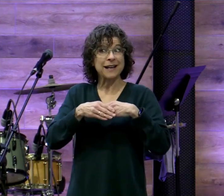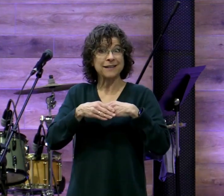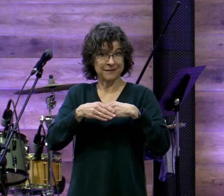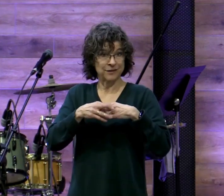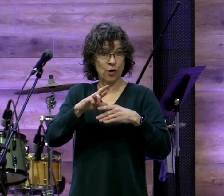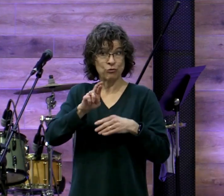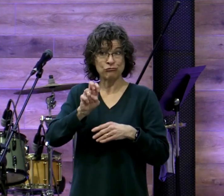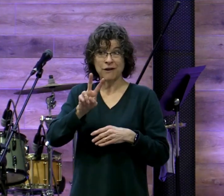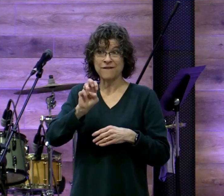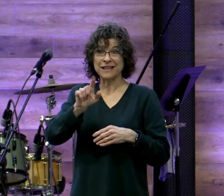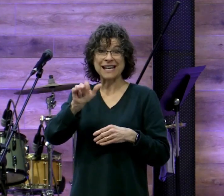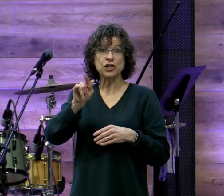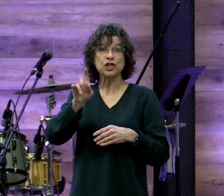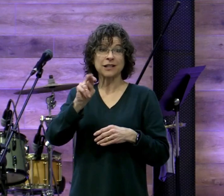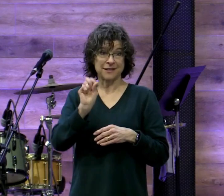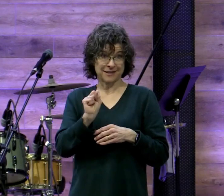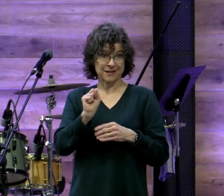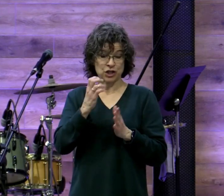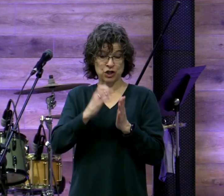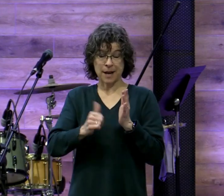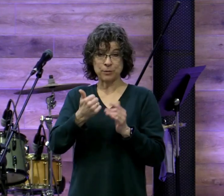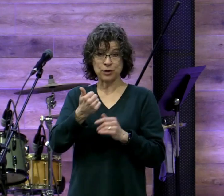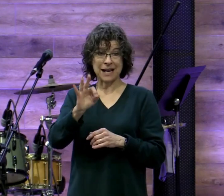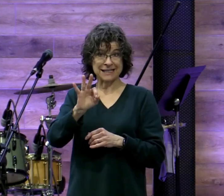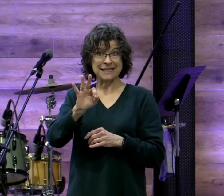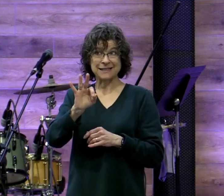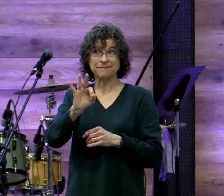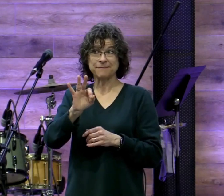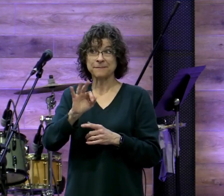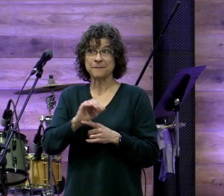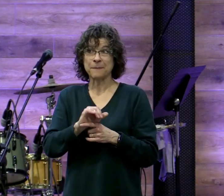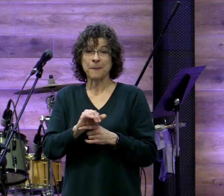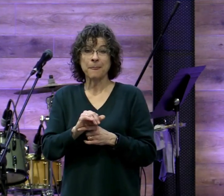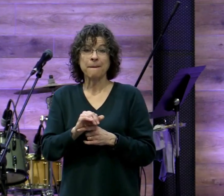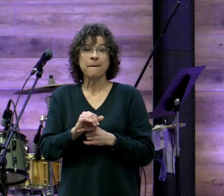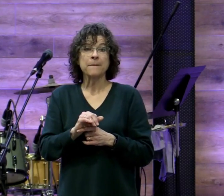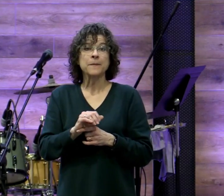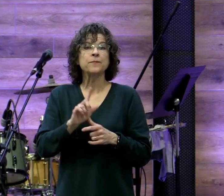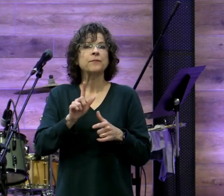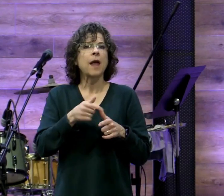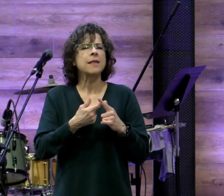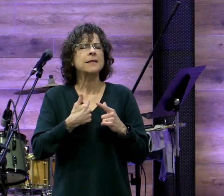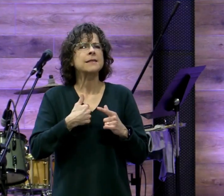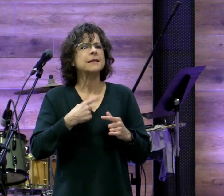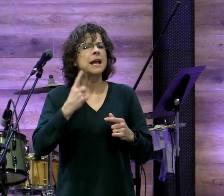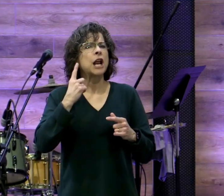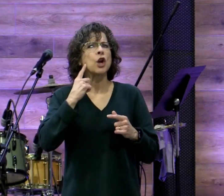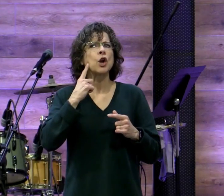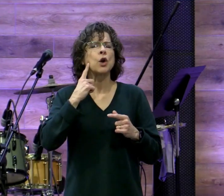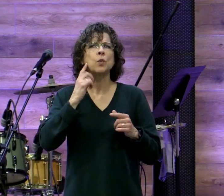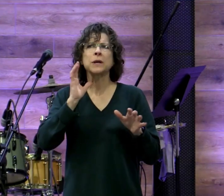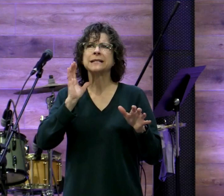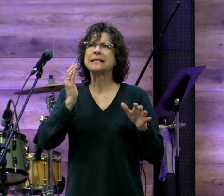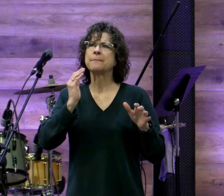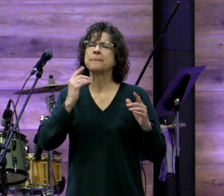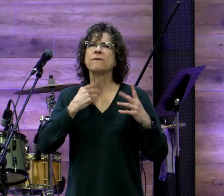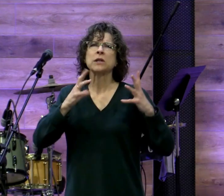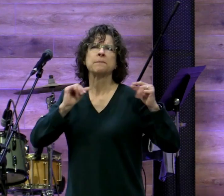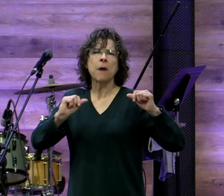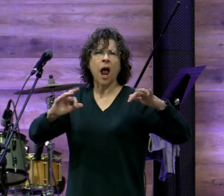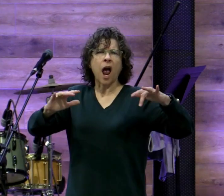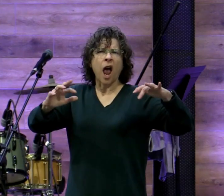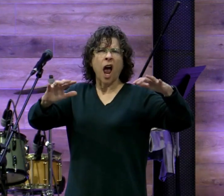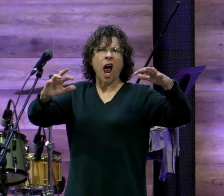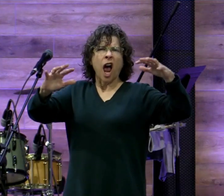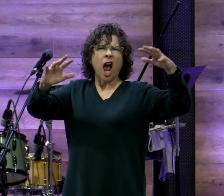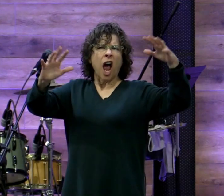chapter 19, starting in verse 6. Then I heard what seemed to be the voice of a great multitude, the roar, like the roar of